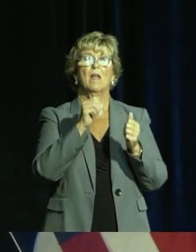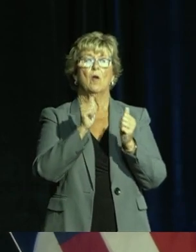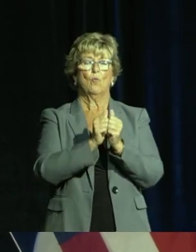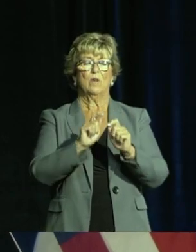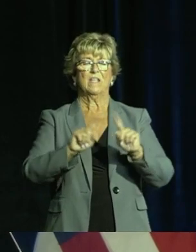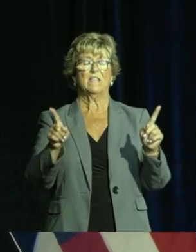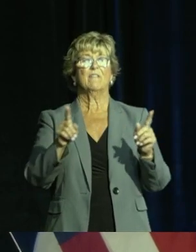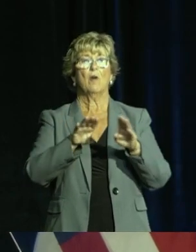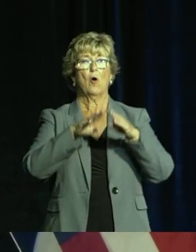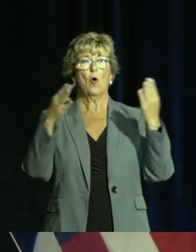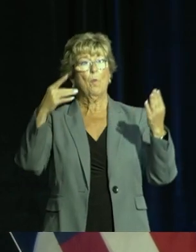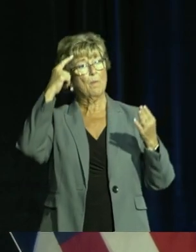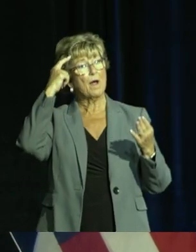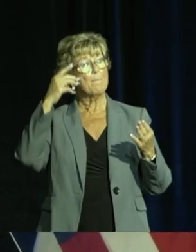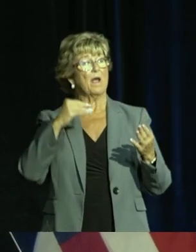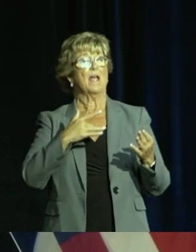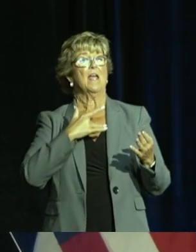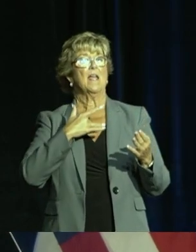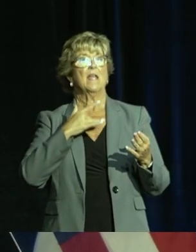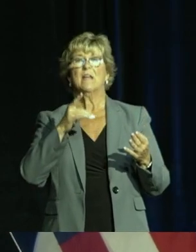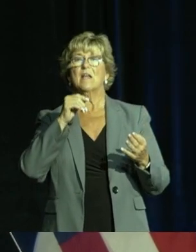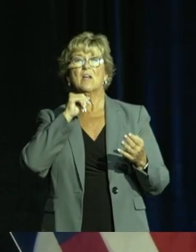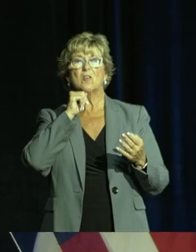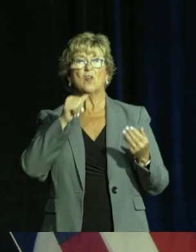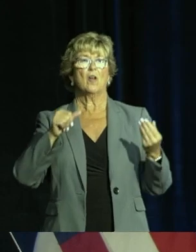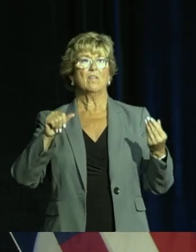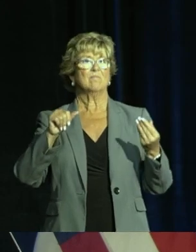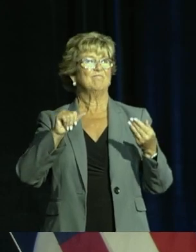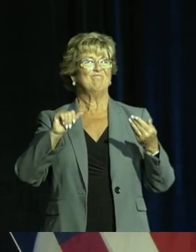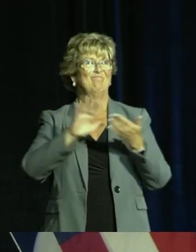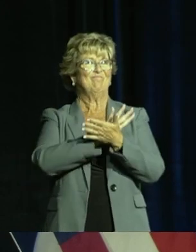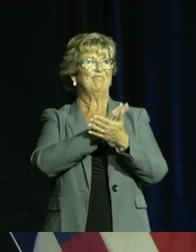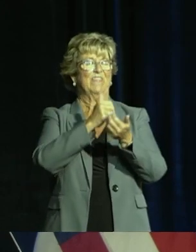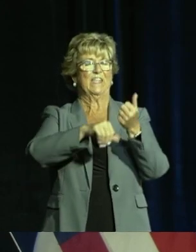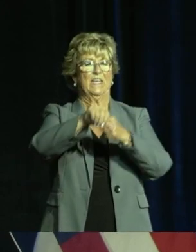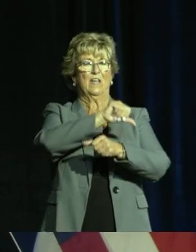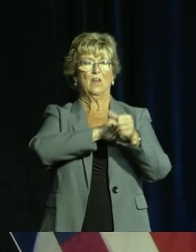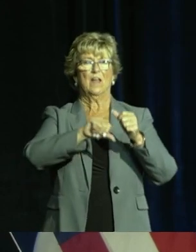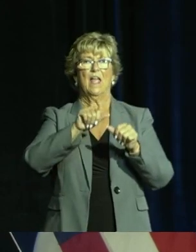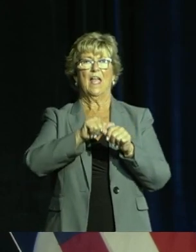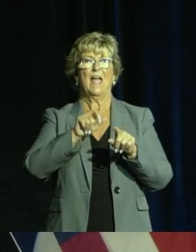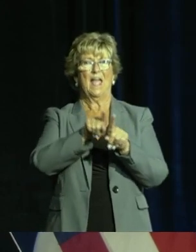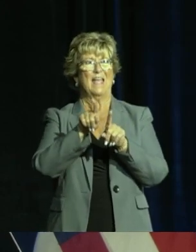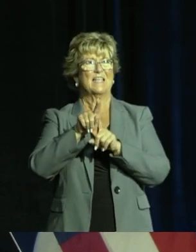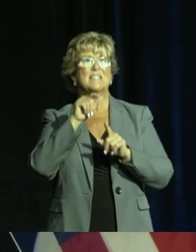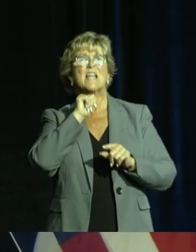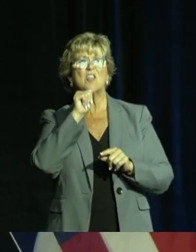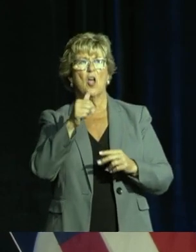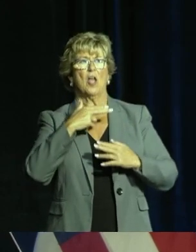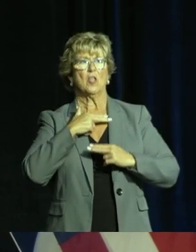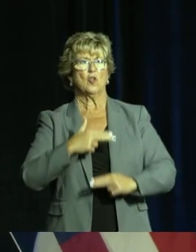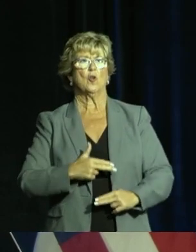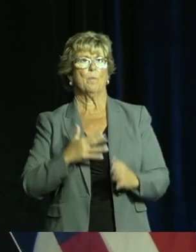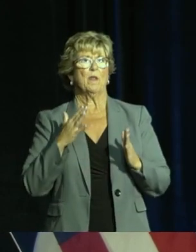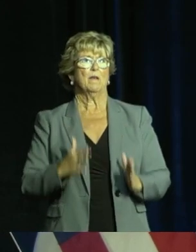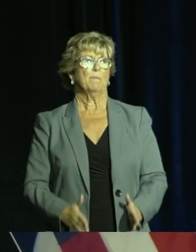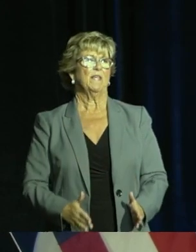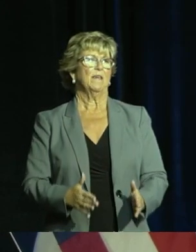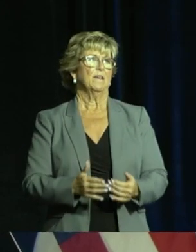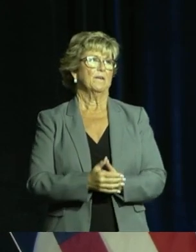and heart, and do not deface one another as a non-human being.